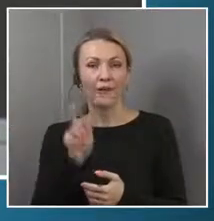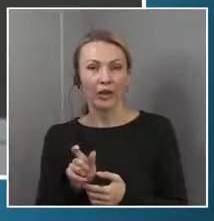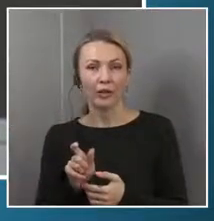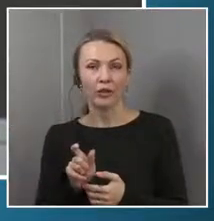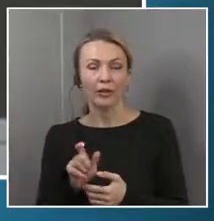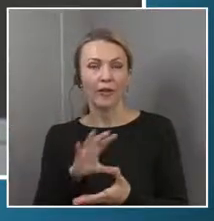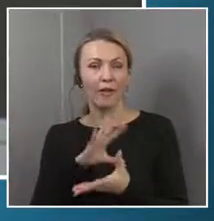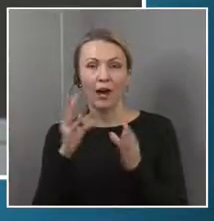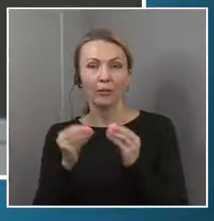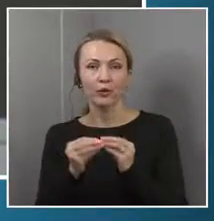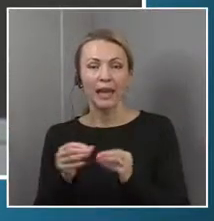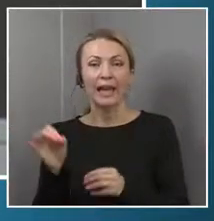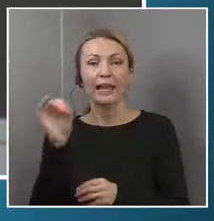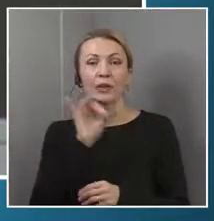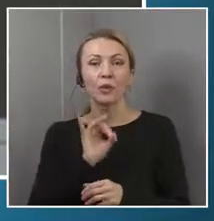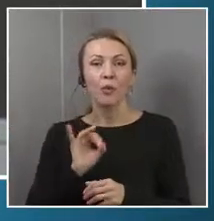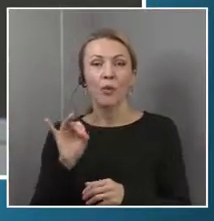is